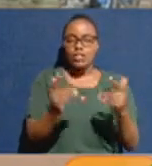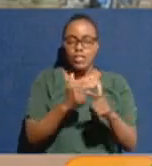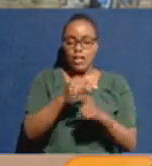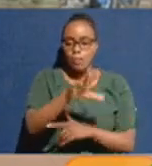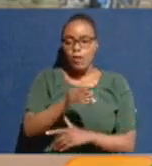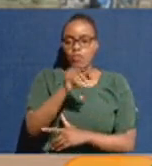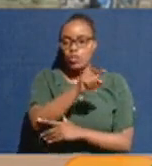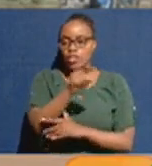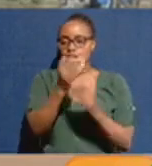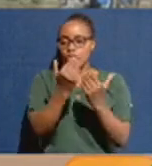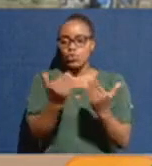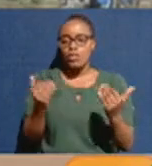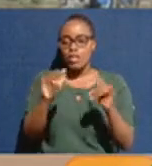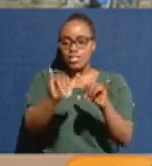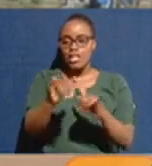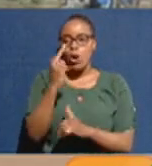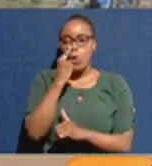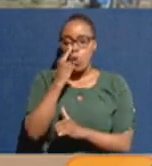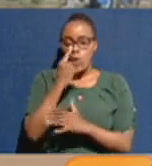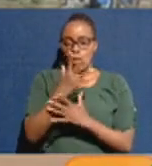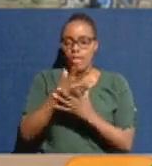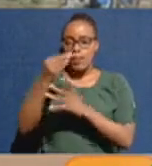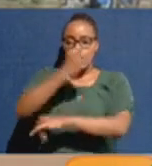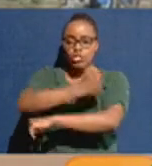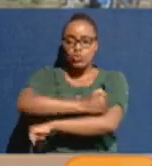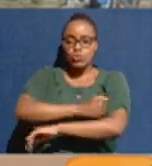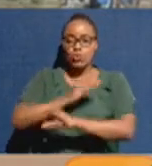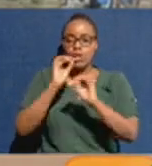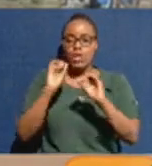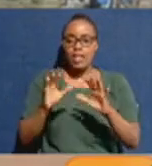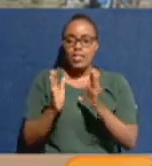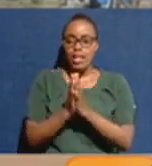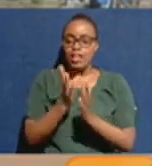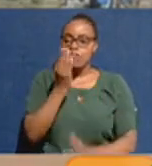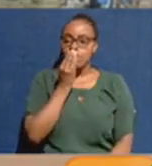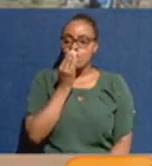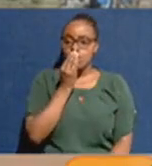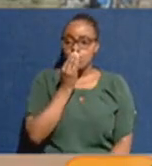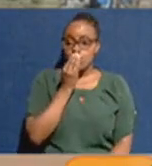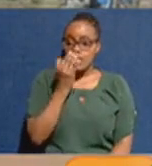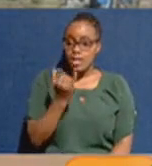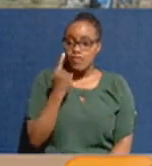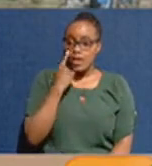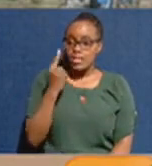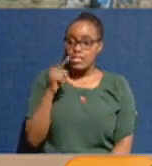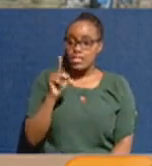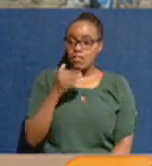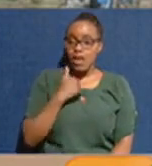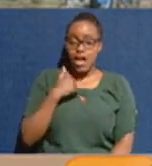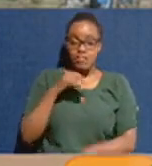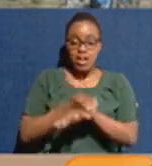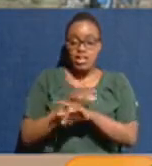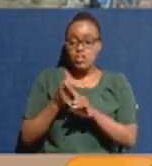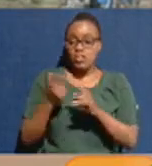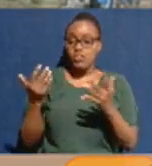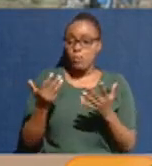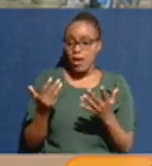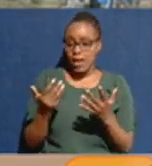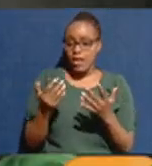watoto wamefungiwa kwa nyumba, hawaendi shule, hata lishe naona kama wanapata